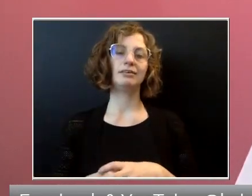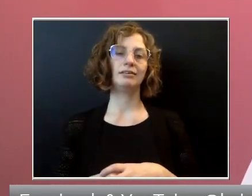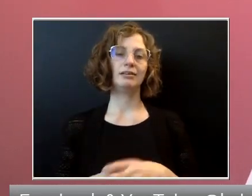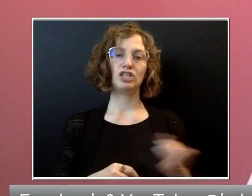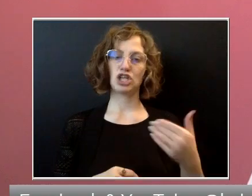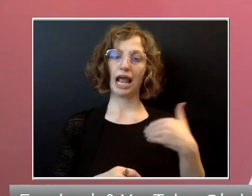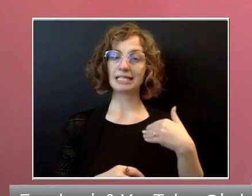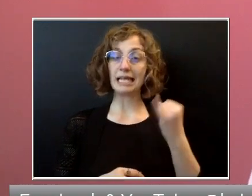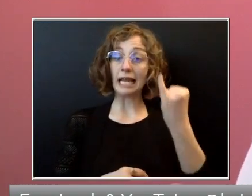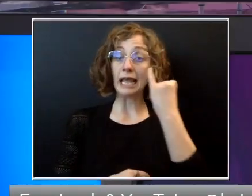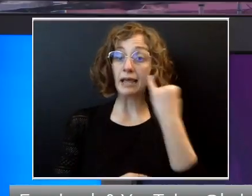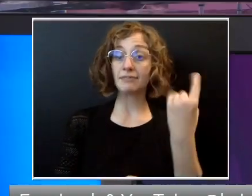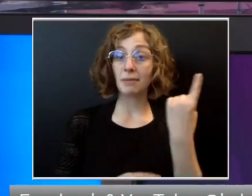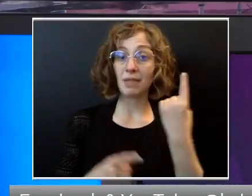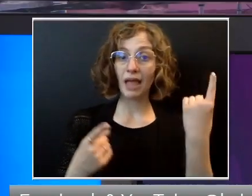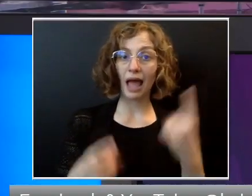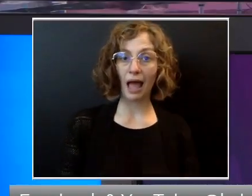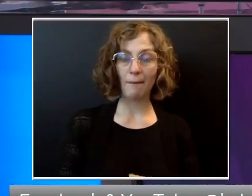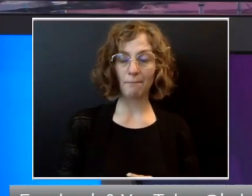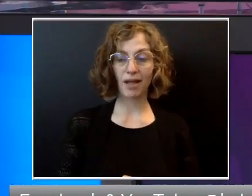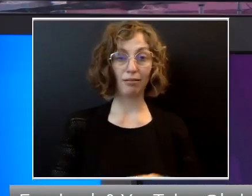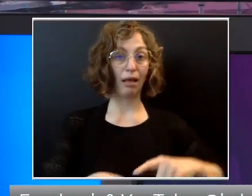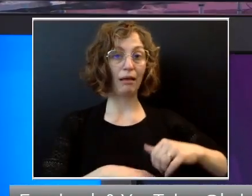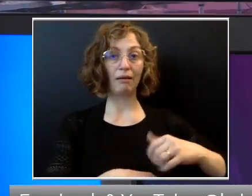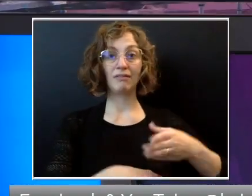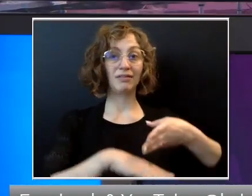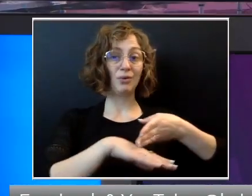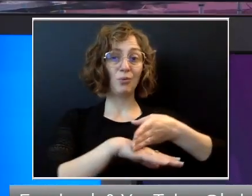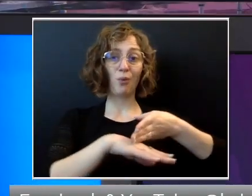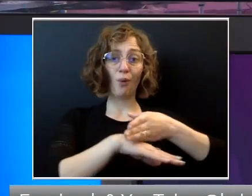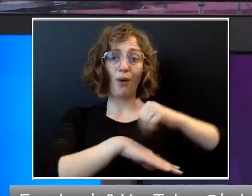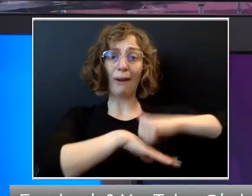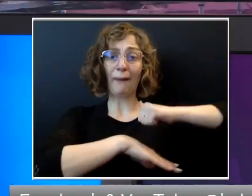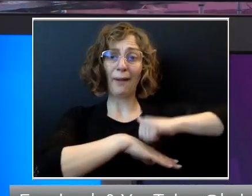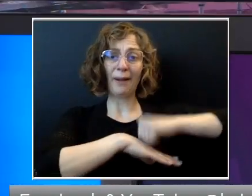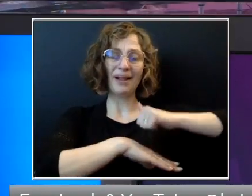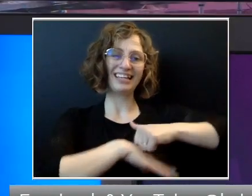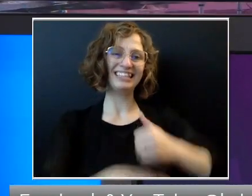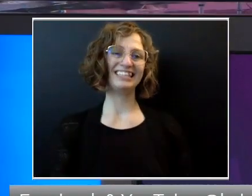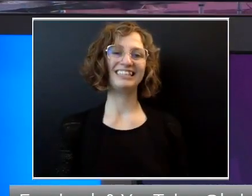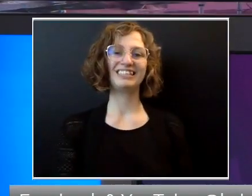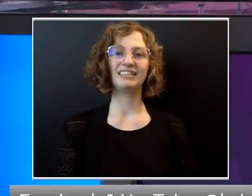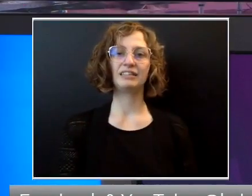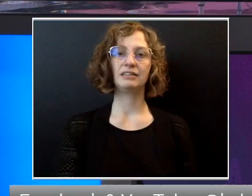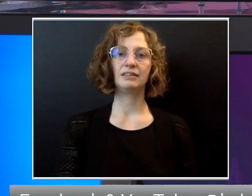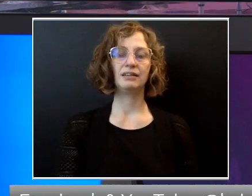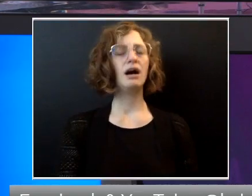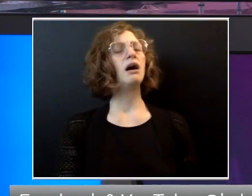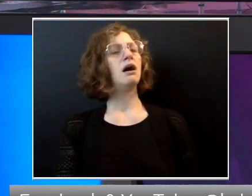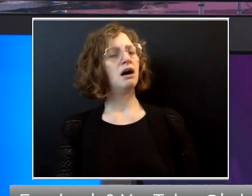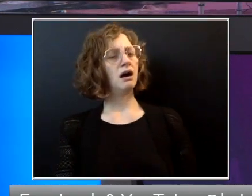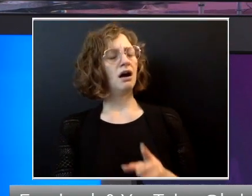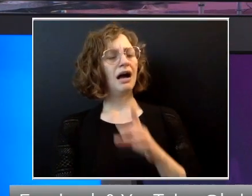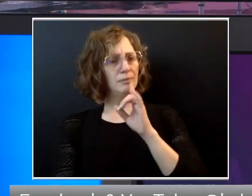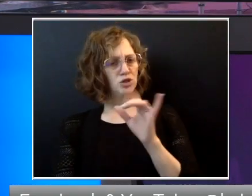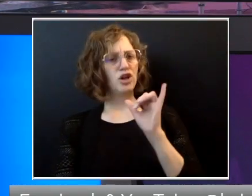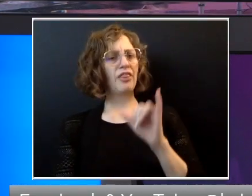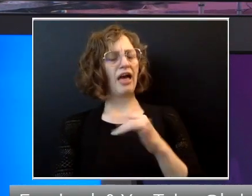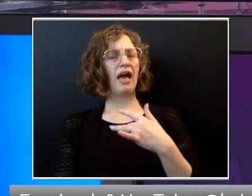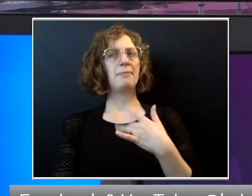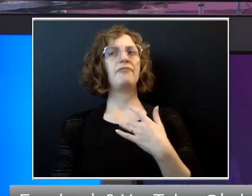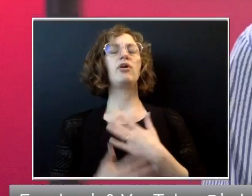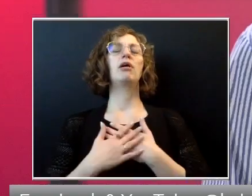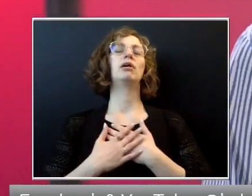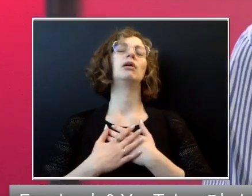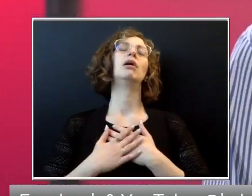far. Yeah, you can knock on that wood. Yes. I'll do it too. In cases. Well, what a peace of mind, Marque Ann, that must be. Yeah, absolutely. I